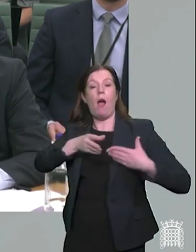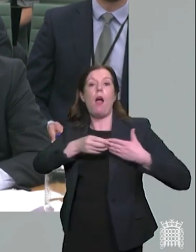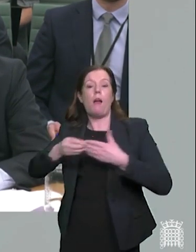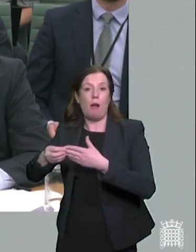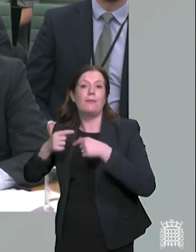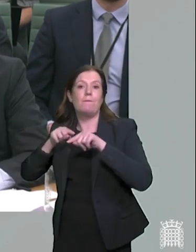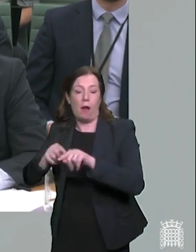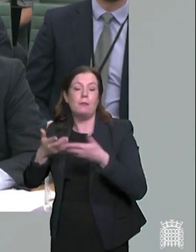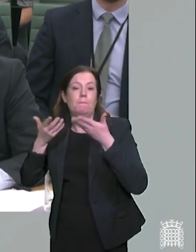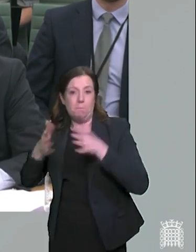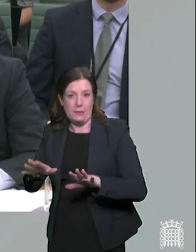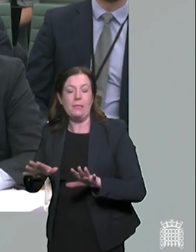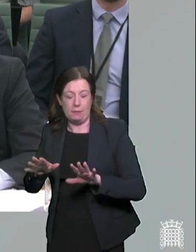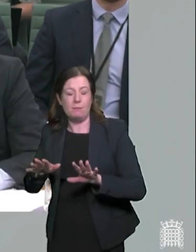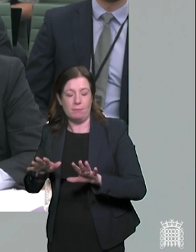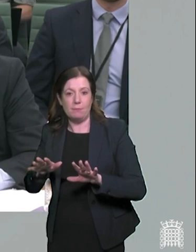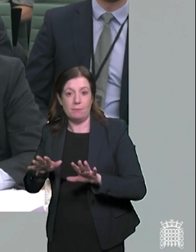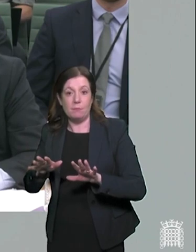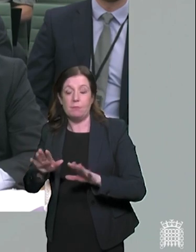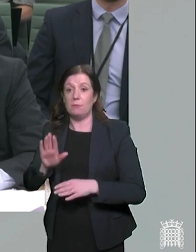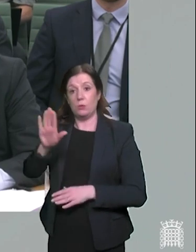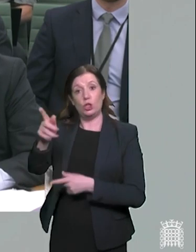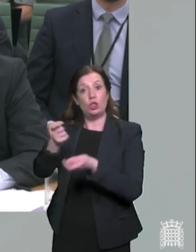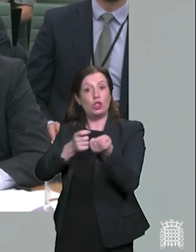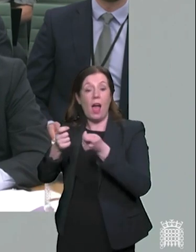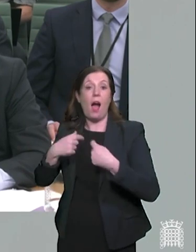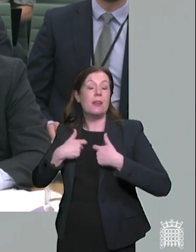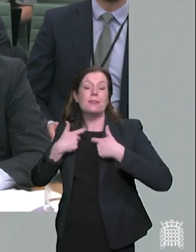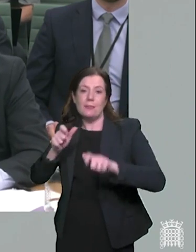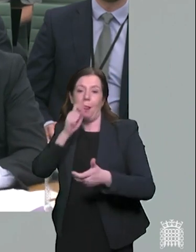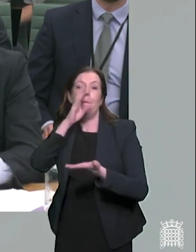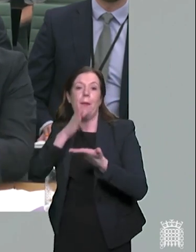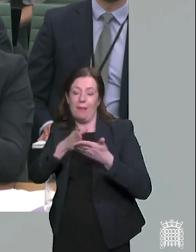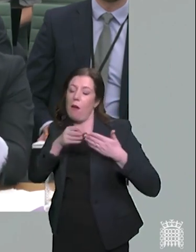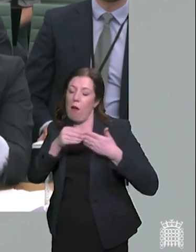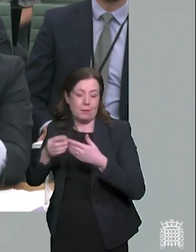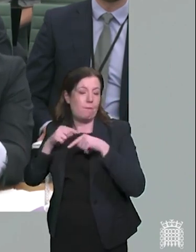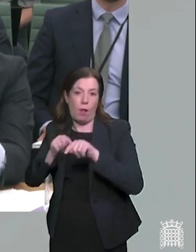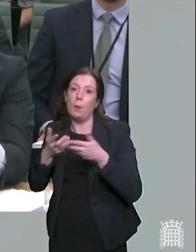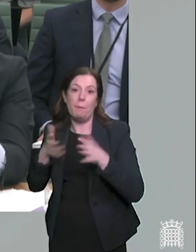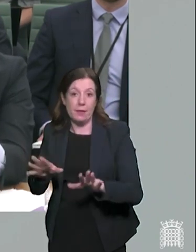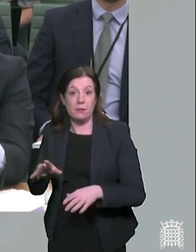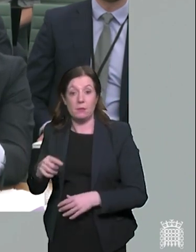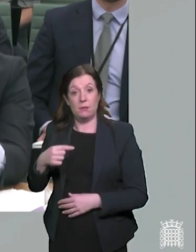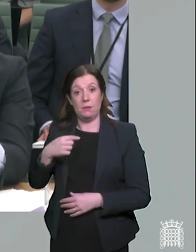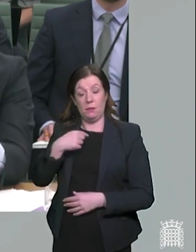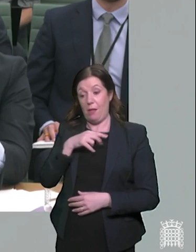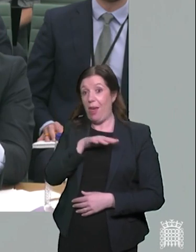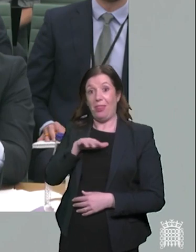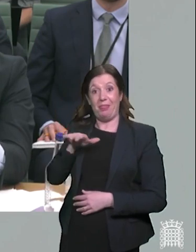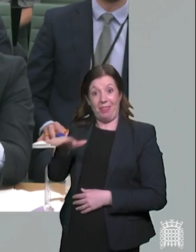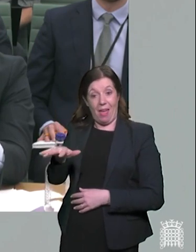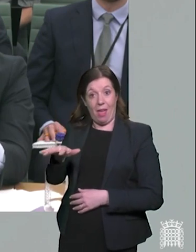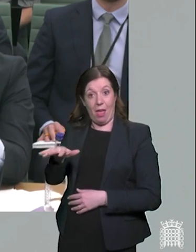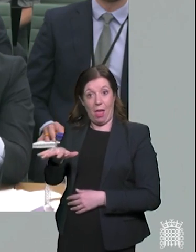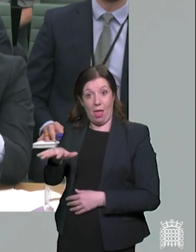guidance was followed, and actually, Chair, it remains my belief. For the time I was there,